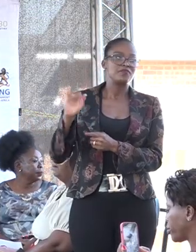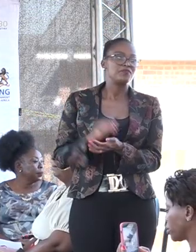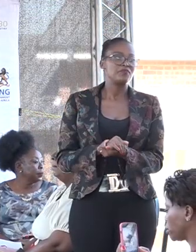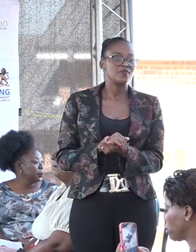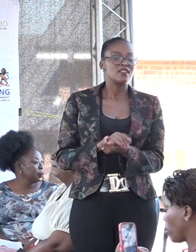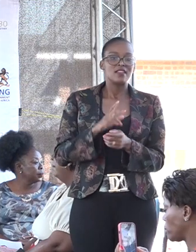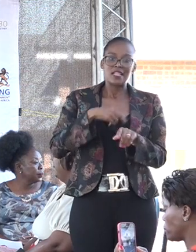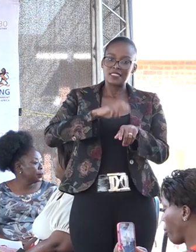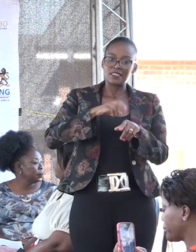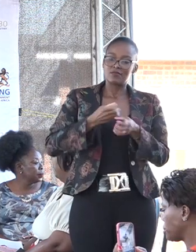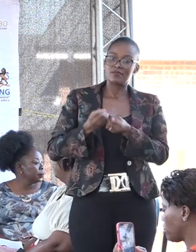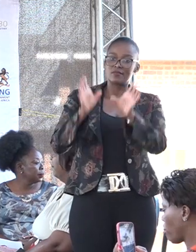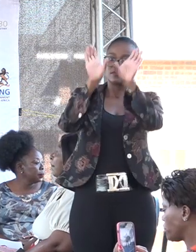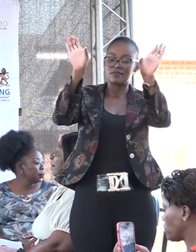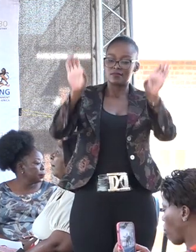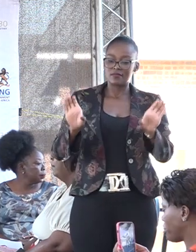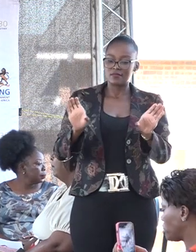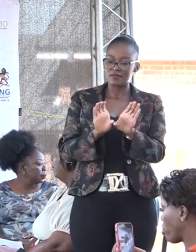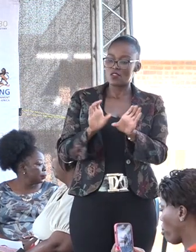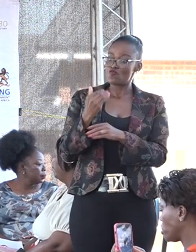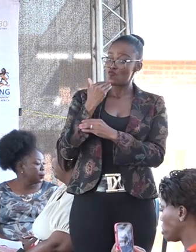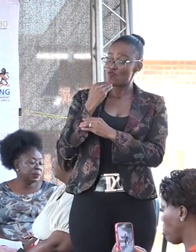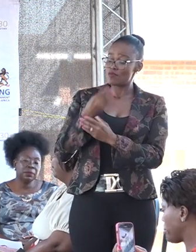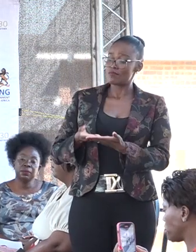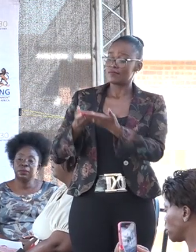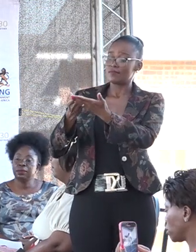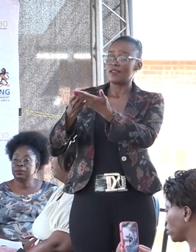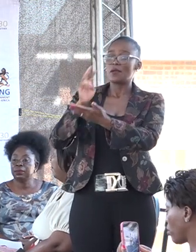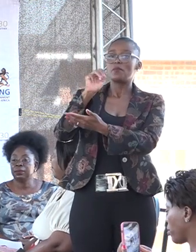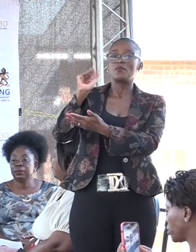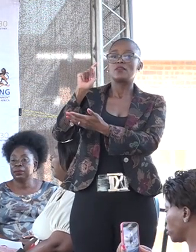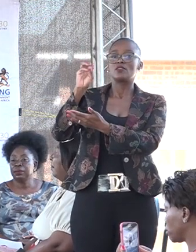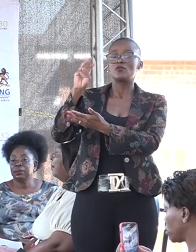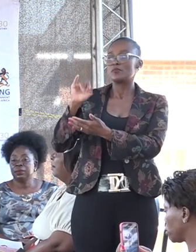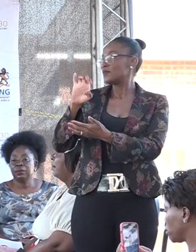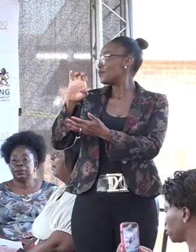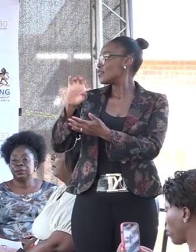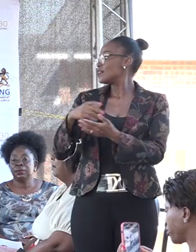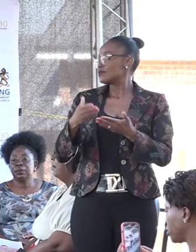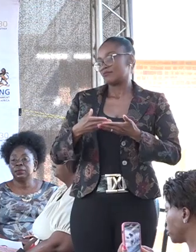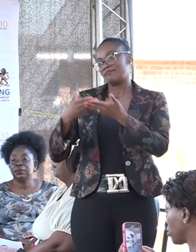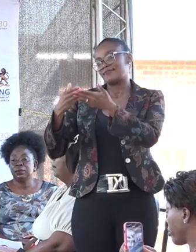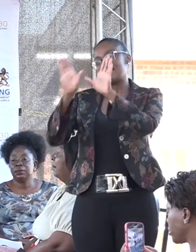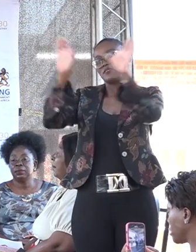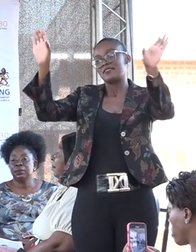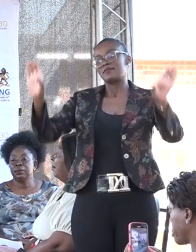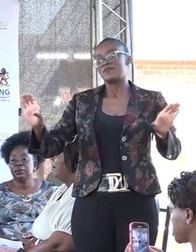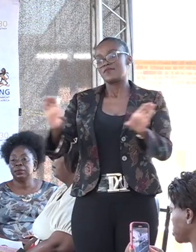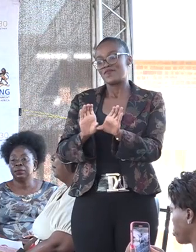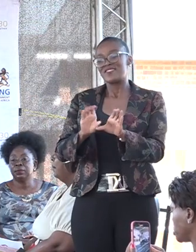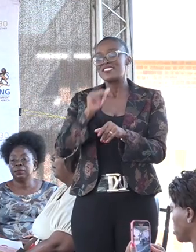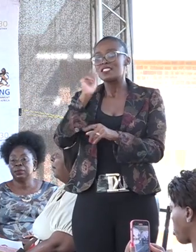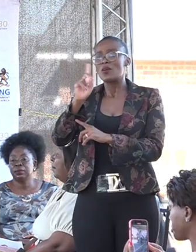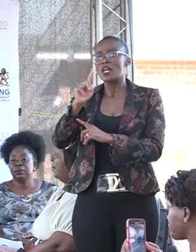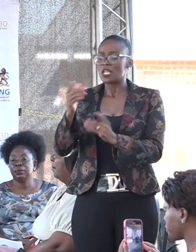le certificate ku babu Matume Chilwani to hand over i certificate sokuthi